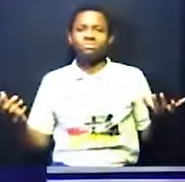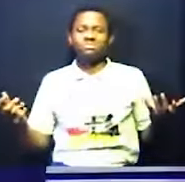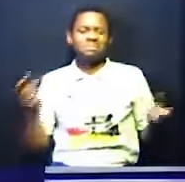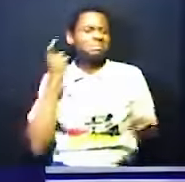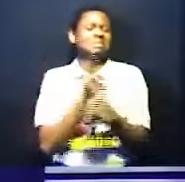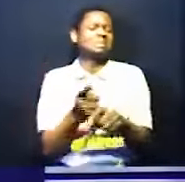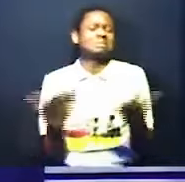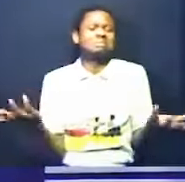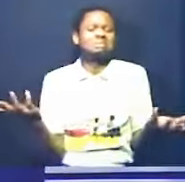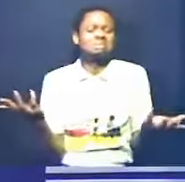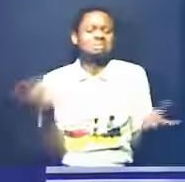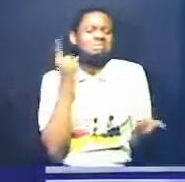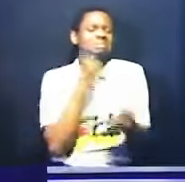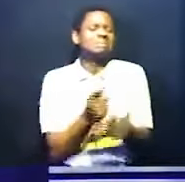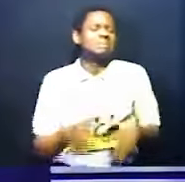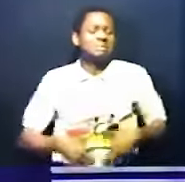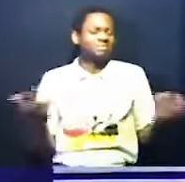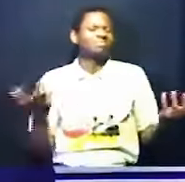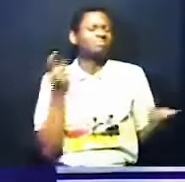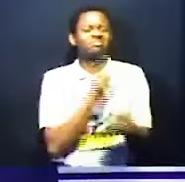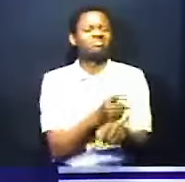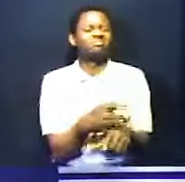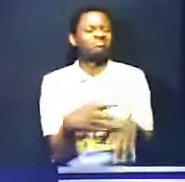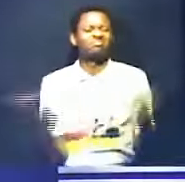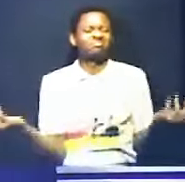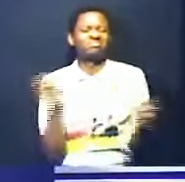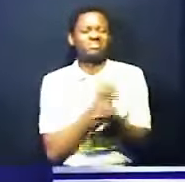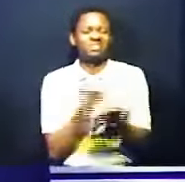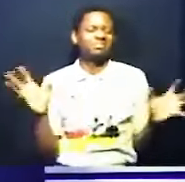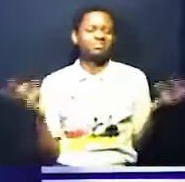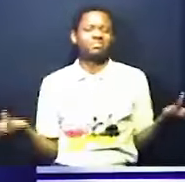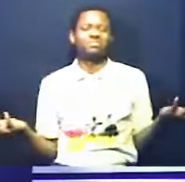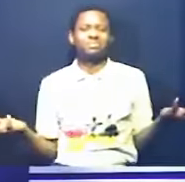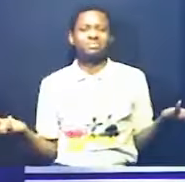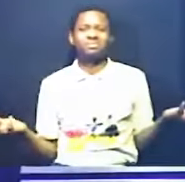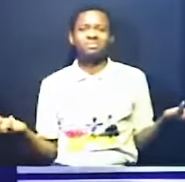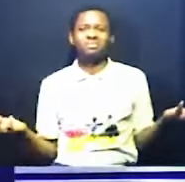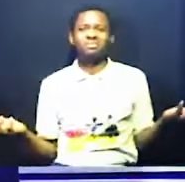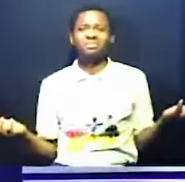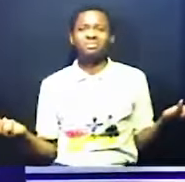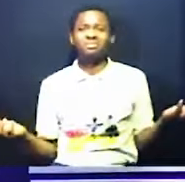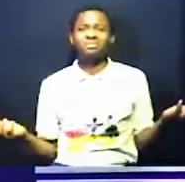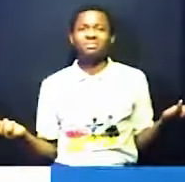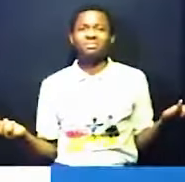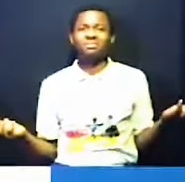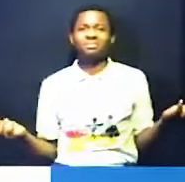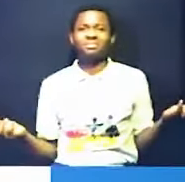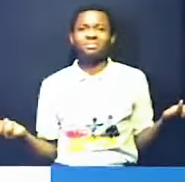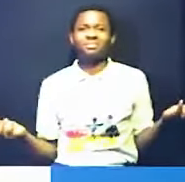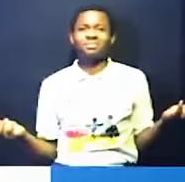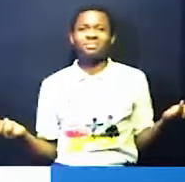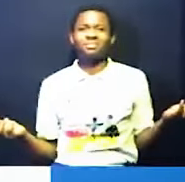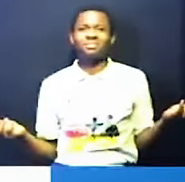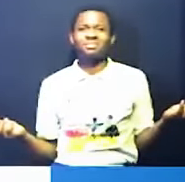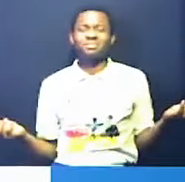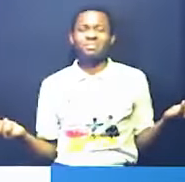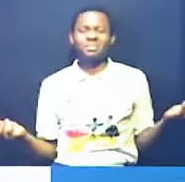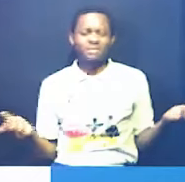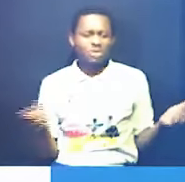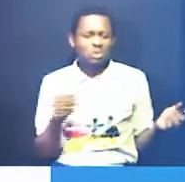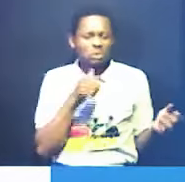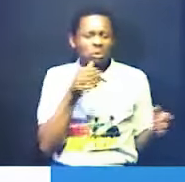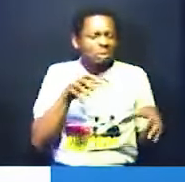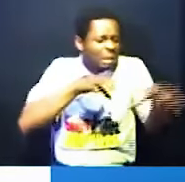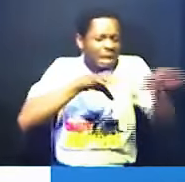Just that. And no, no. He was furious and just that. And no. He did nothing about